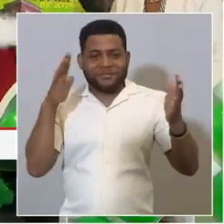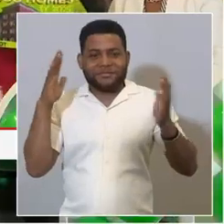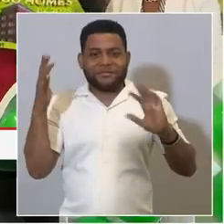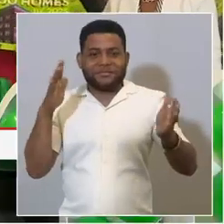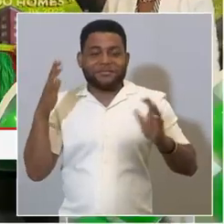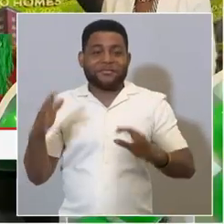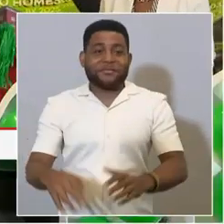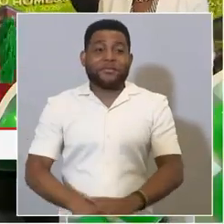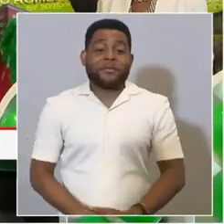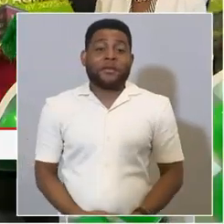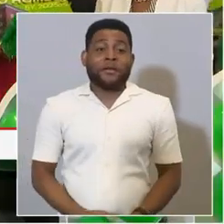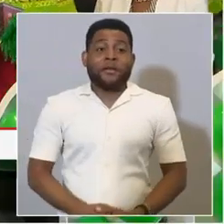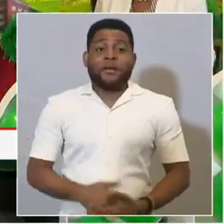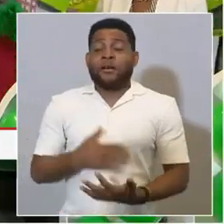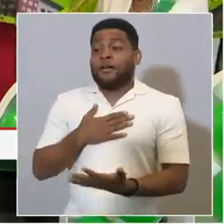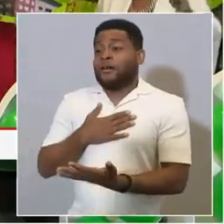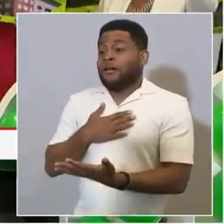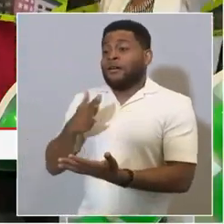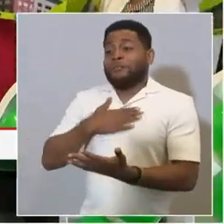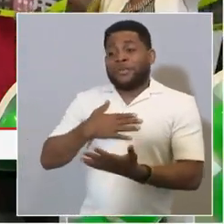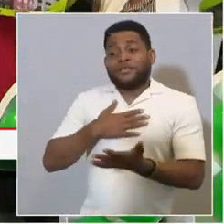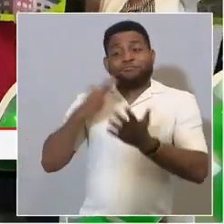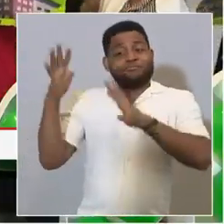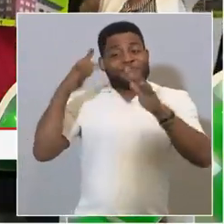Let's give Sierra a big round of applause.